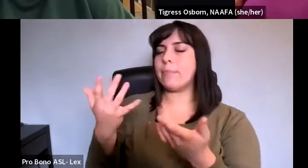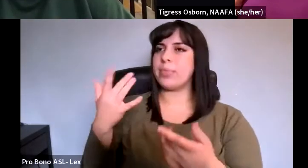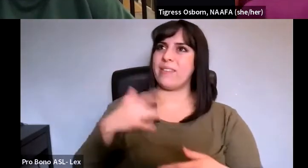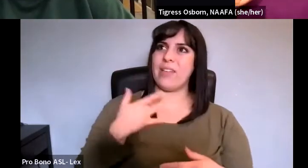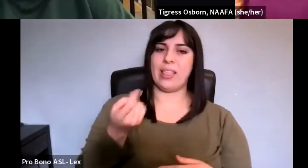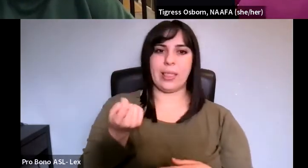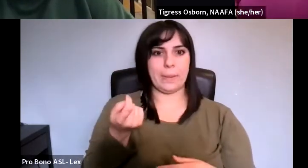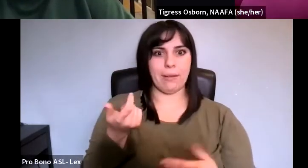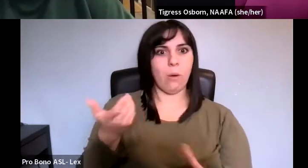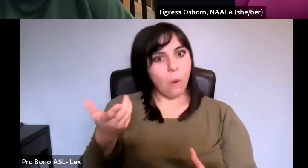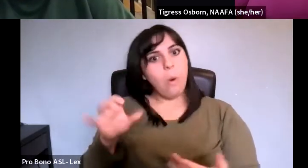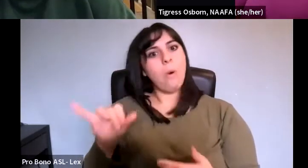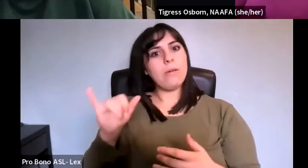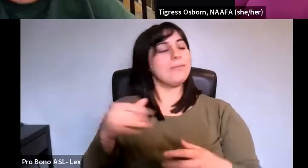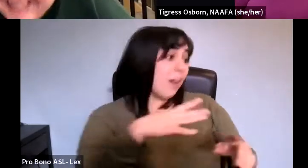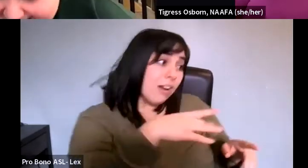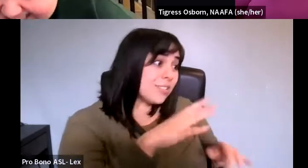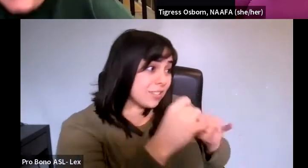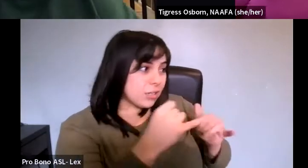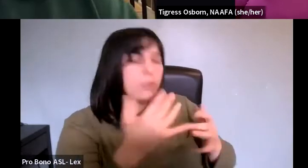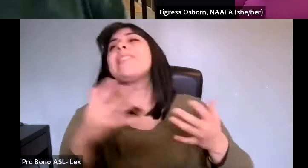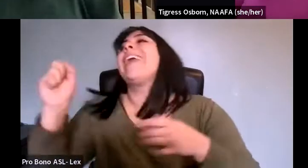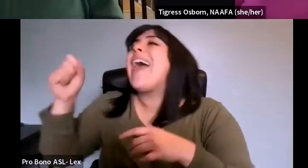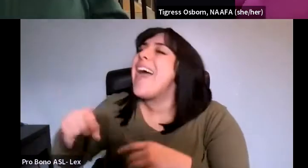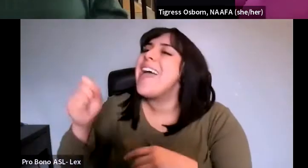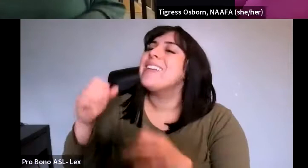He was one of your kind. Yeah. Yes, yeah.